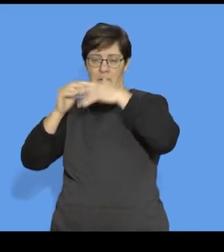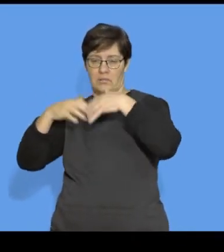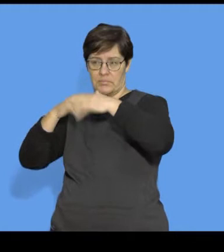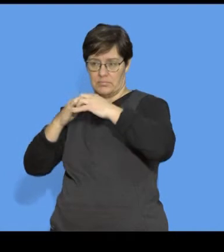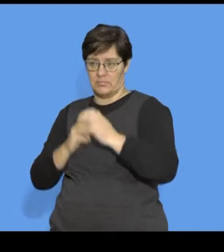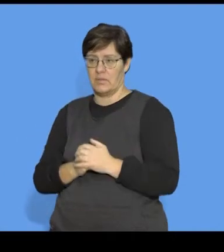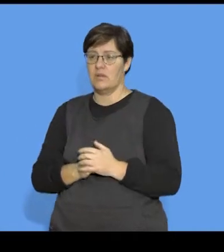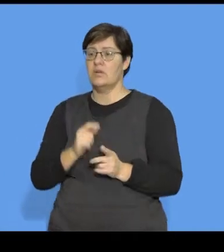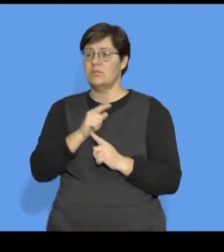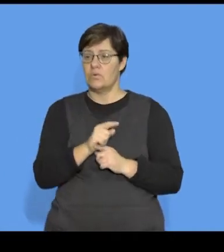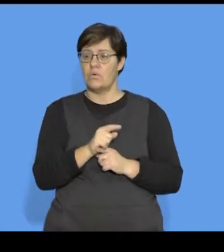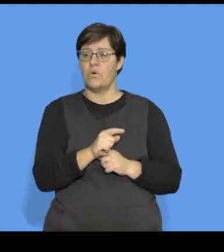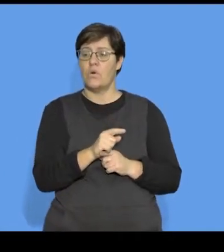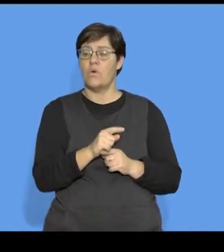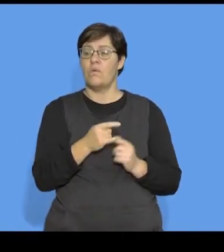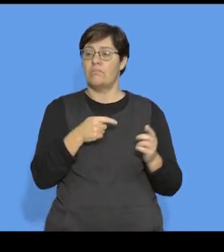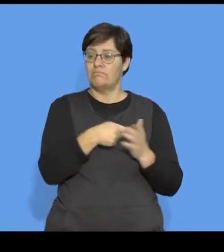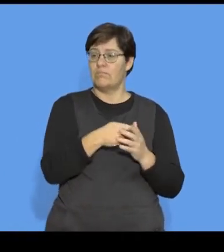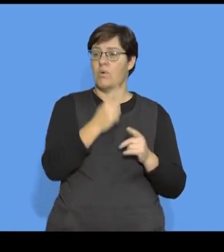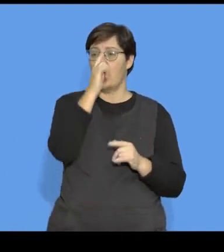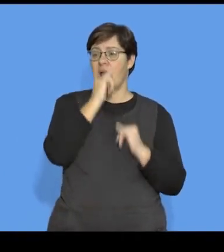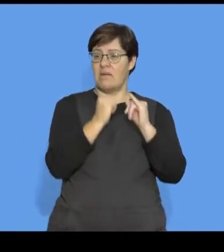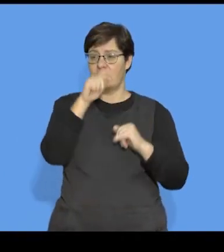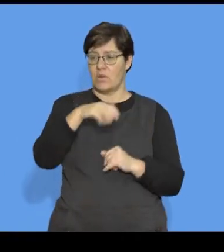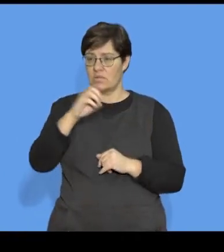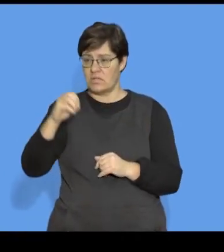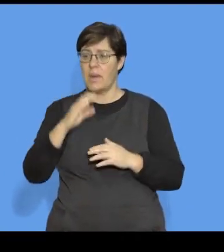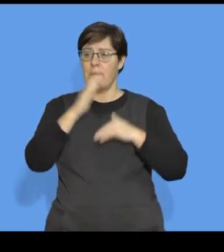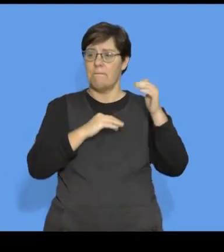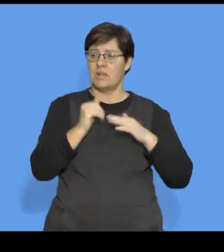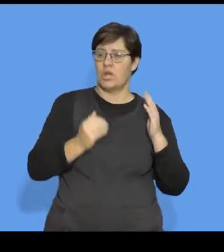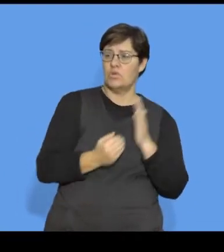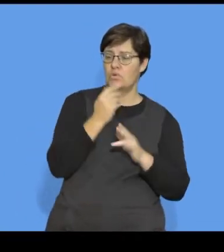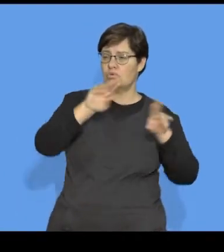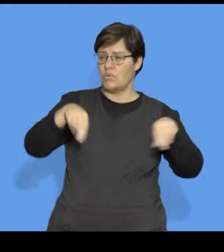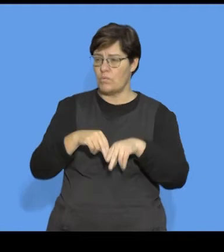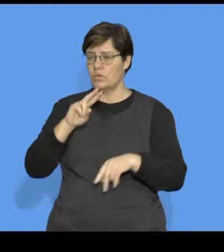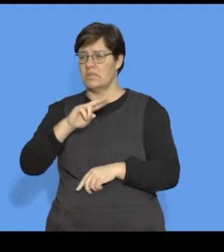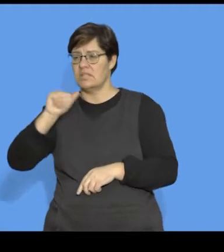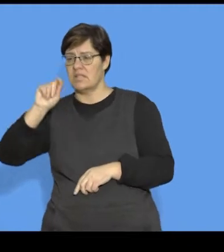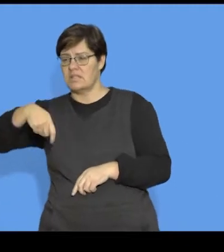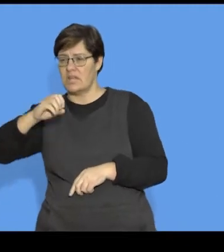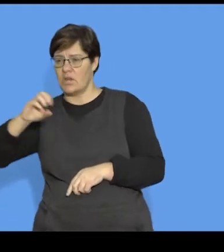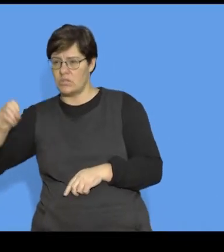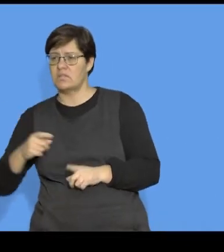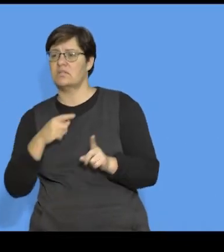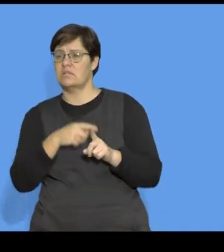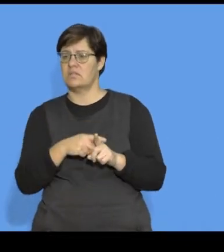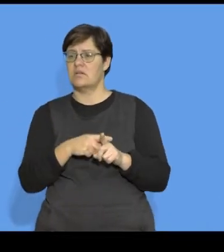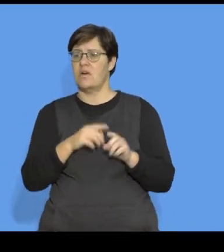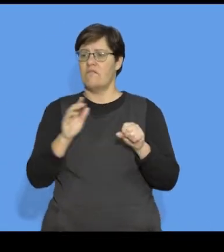been debited to land and buildings. Keep that in mind because obviously it's going to impact when I'm doing